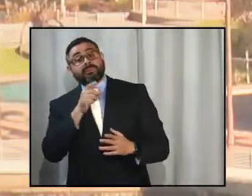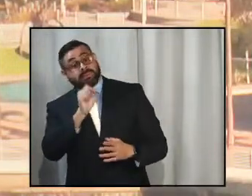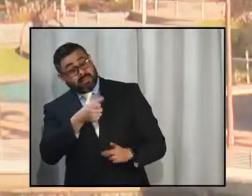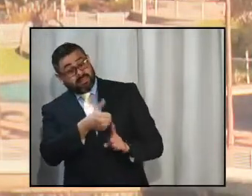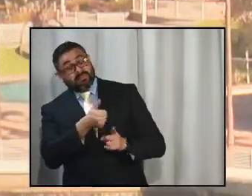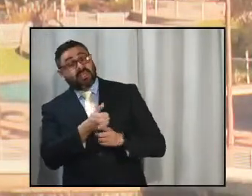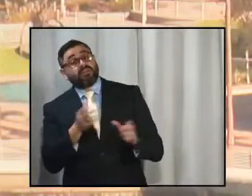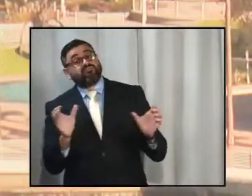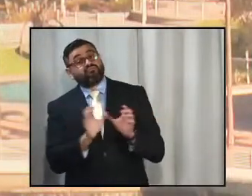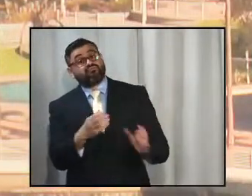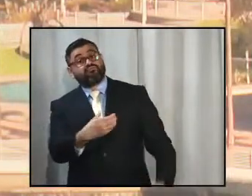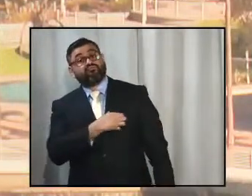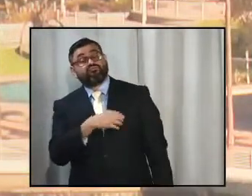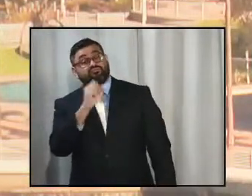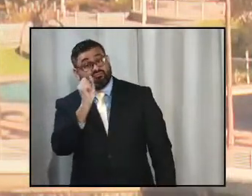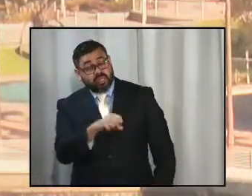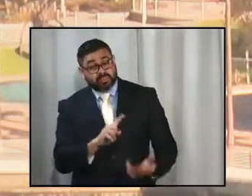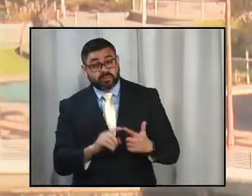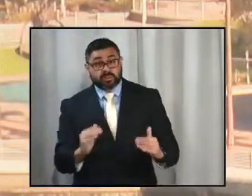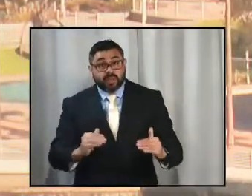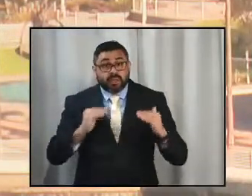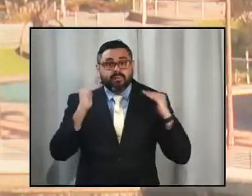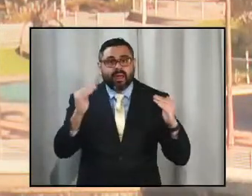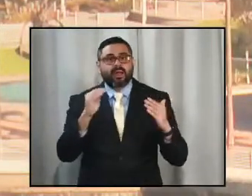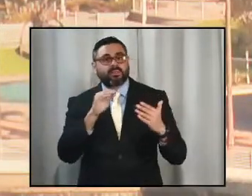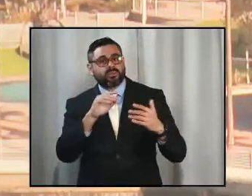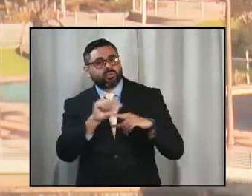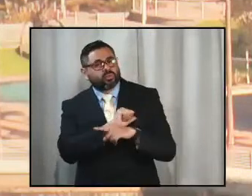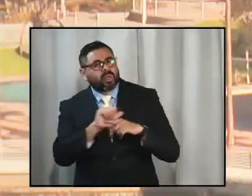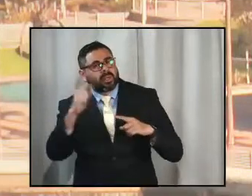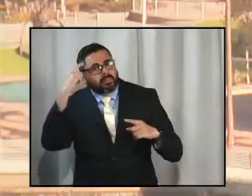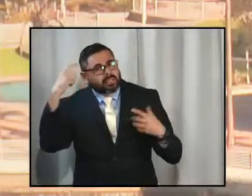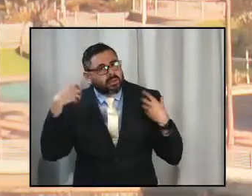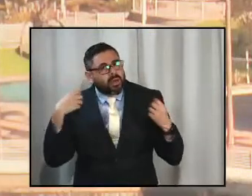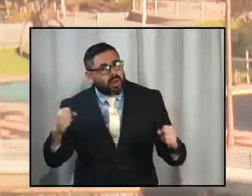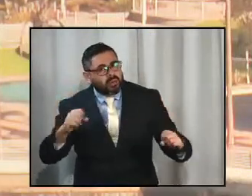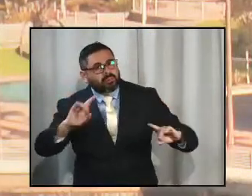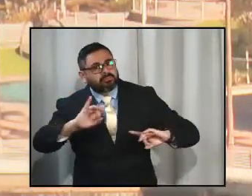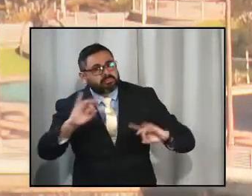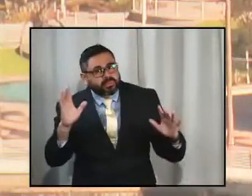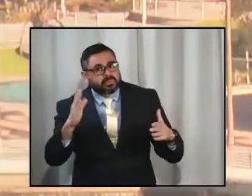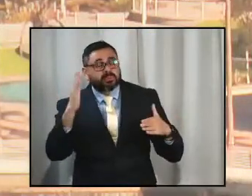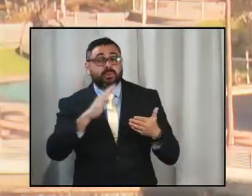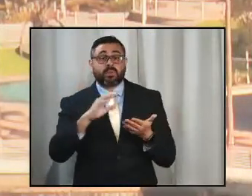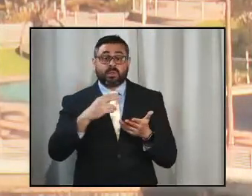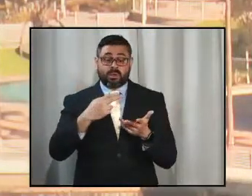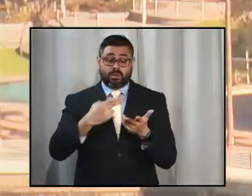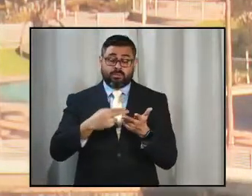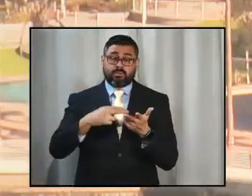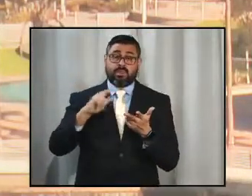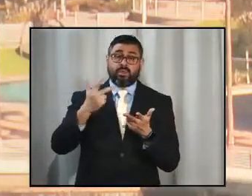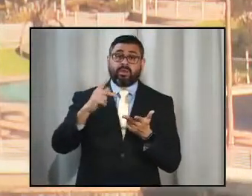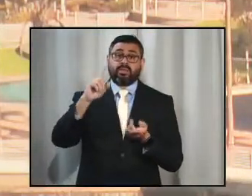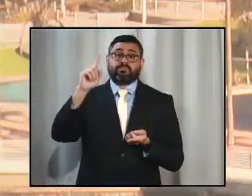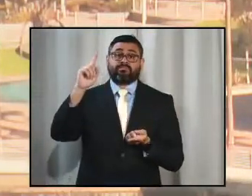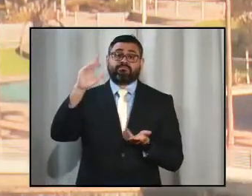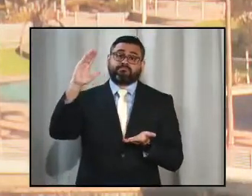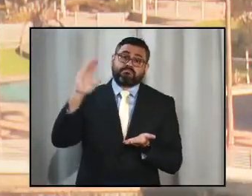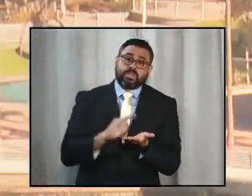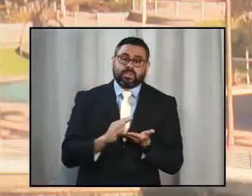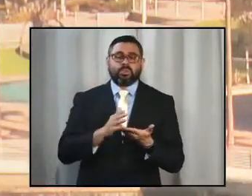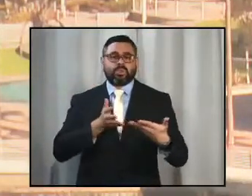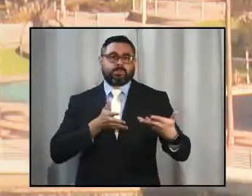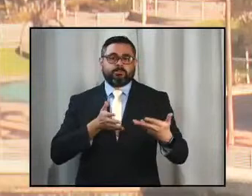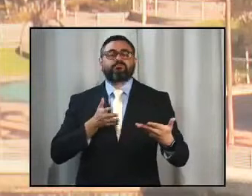receive, they have advanced training in crisis intervention, mm-hmm. mental health response, de-escalation. And they're trained by other city